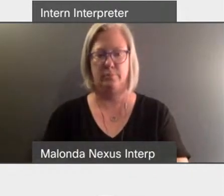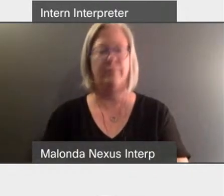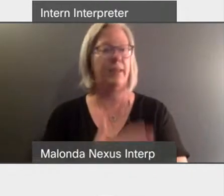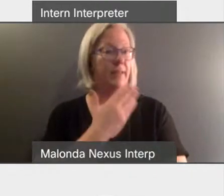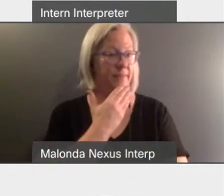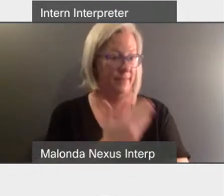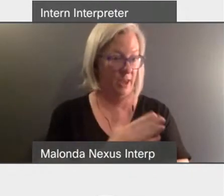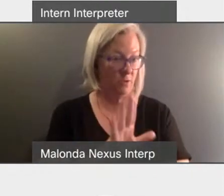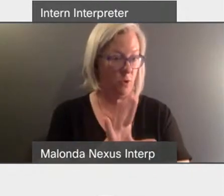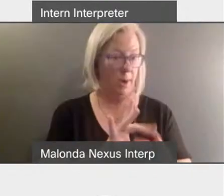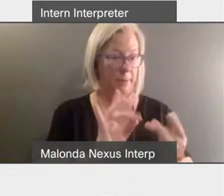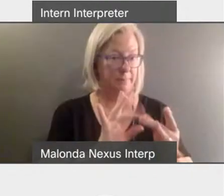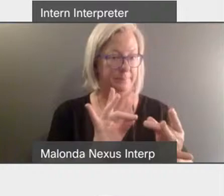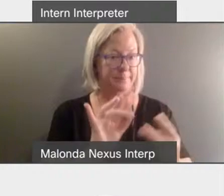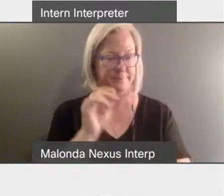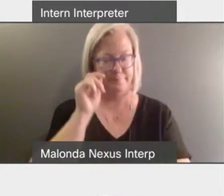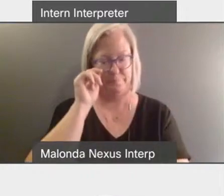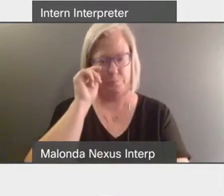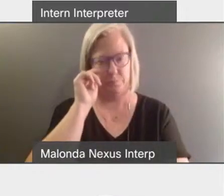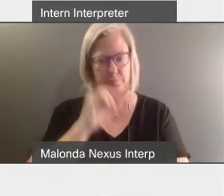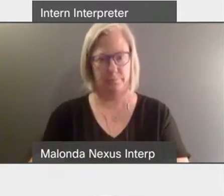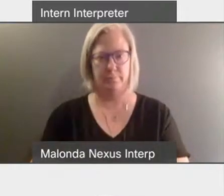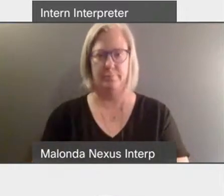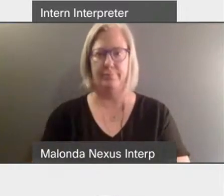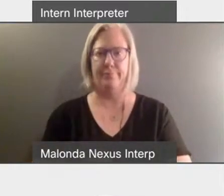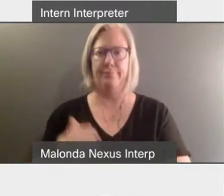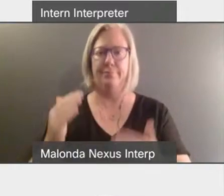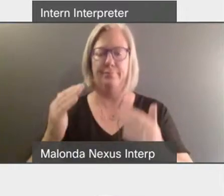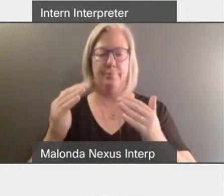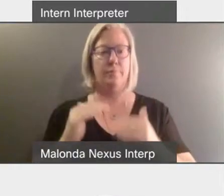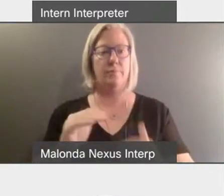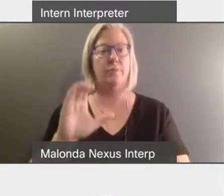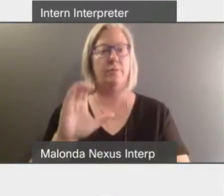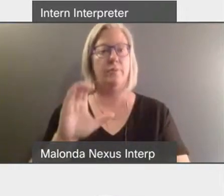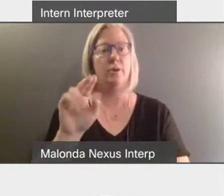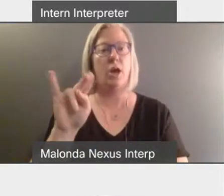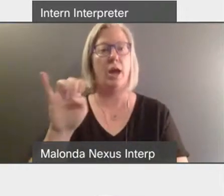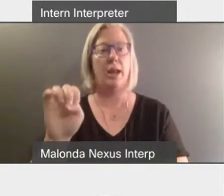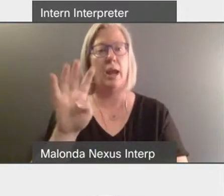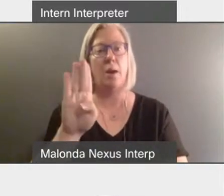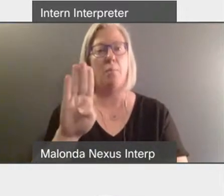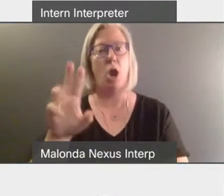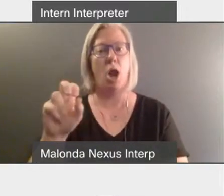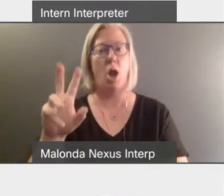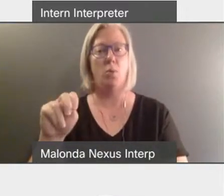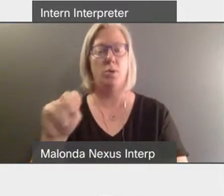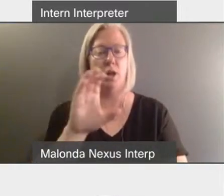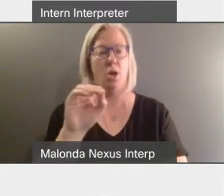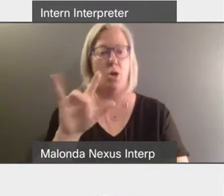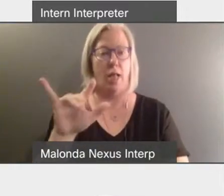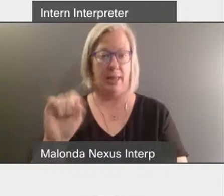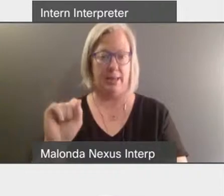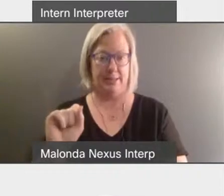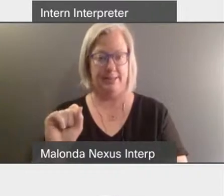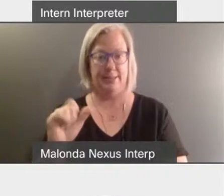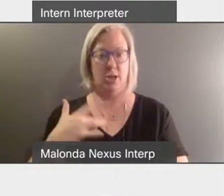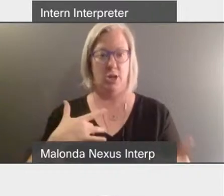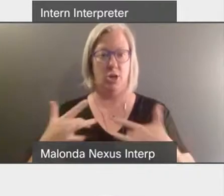Thank you very much for your comments. Our next will be Connie Brown Collins, Concerned Voters of Wyandotte County.